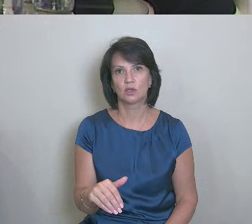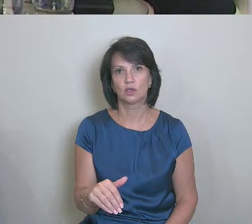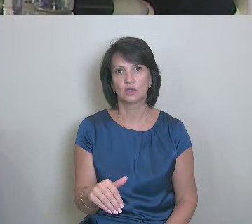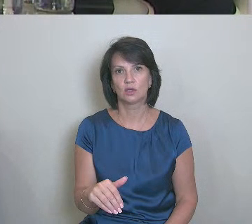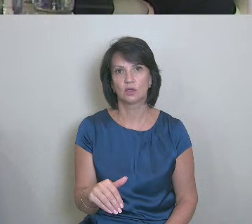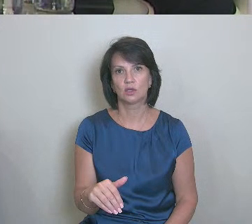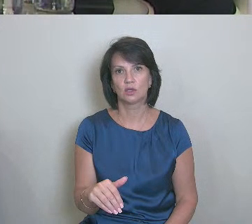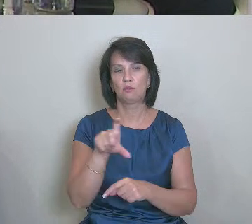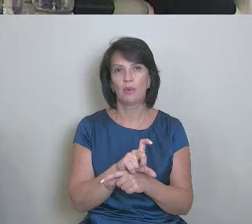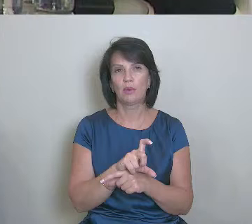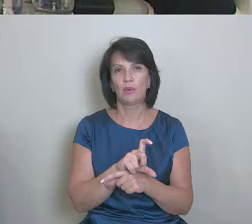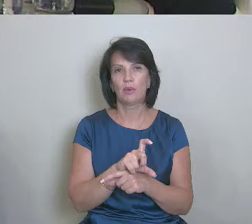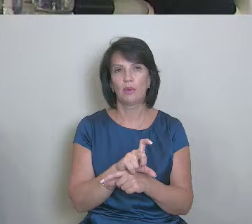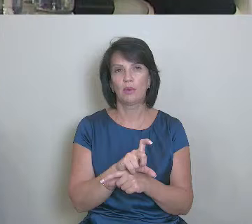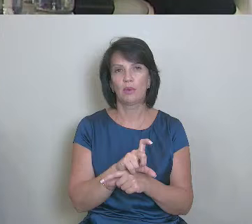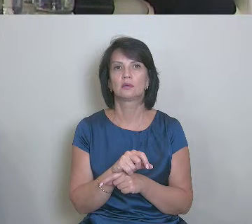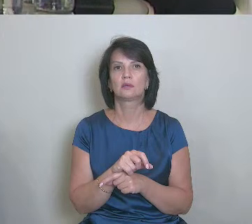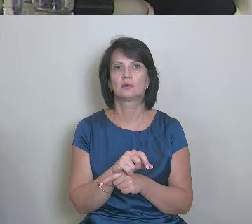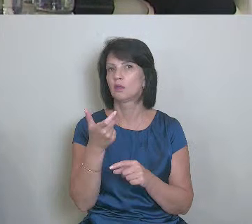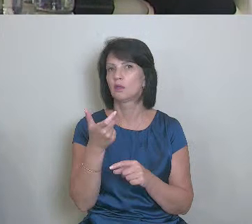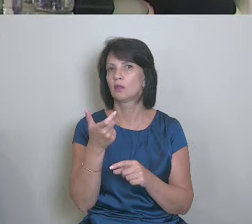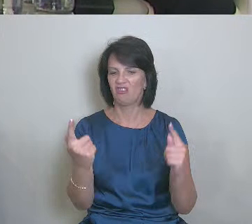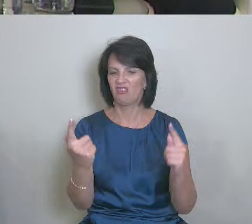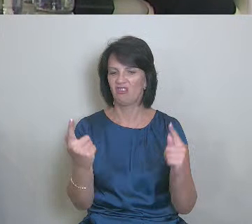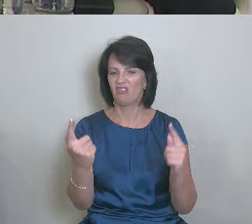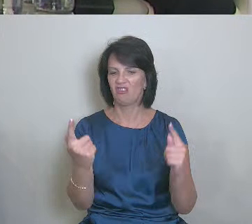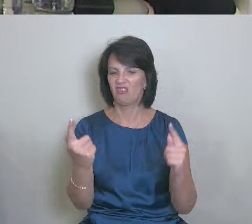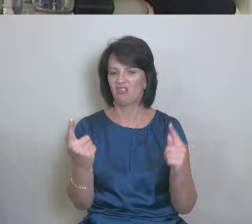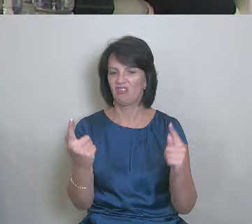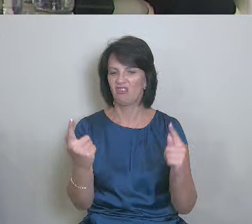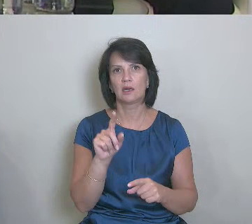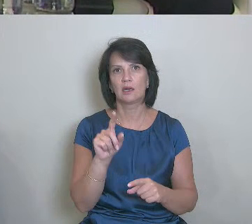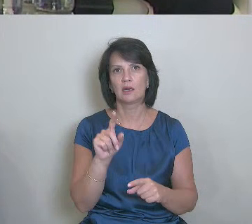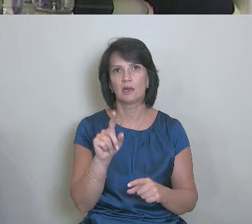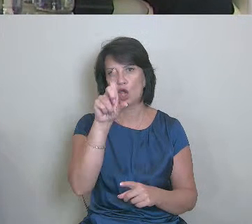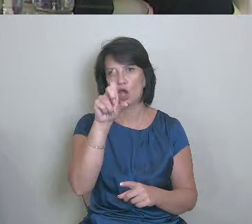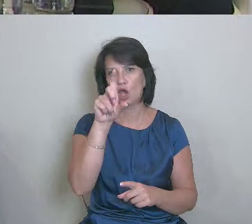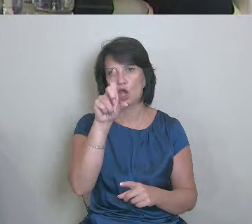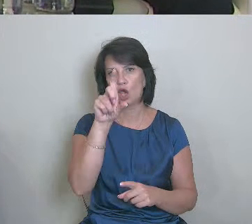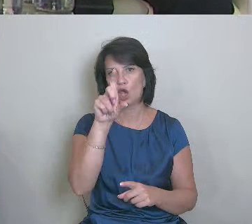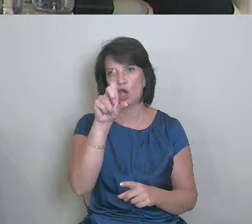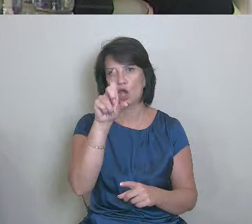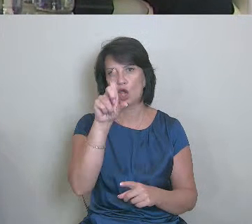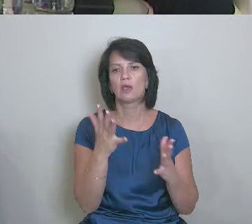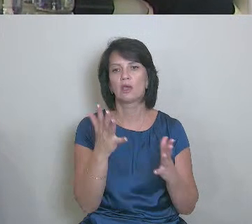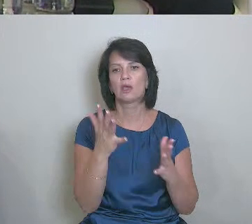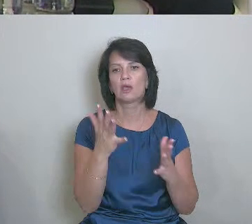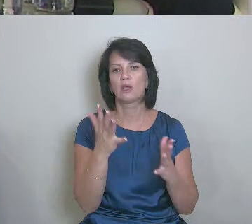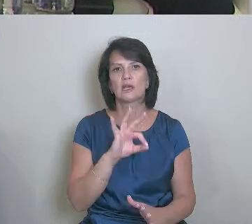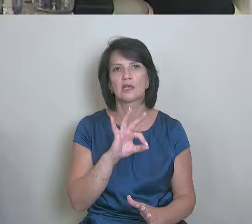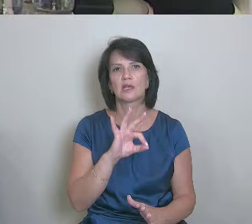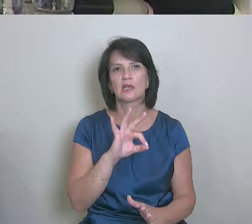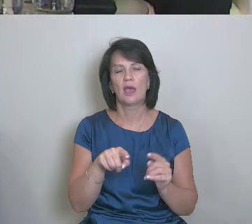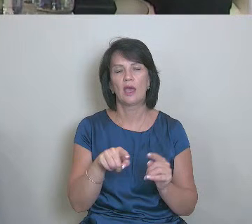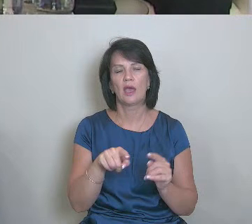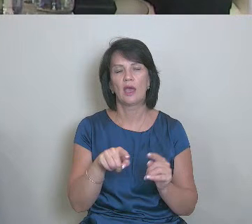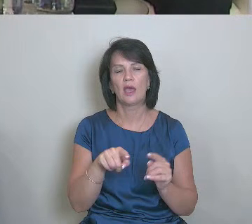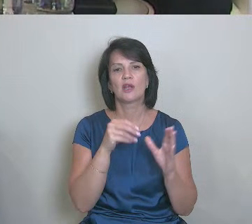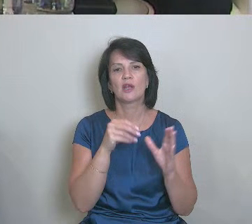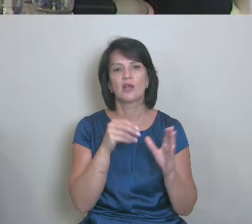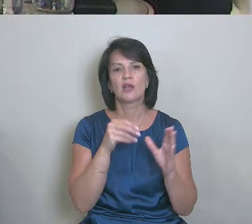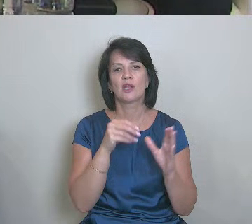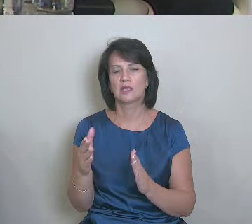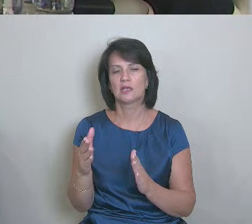plus. And this is a great number of communities where this